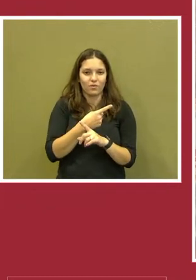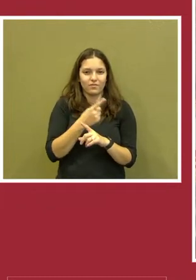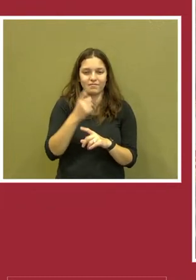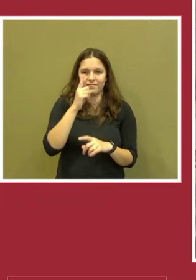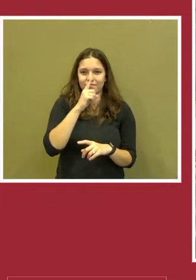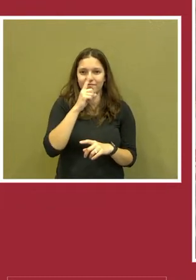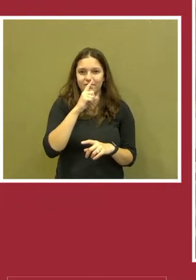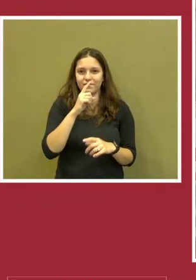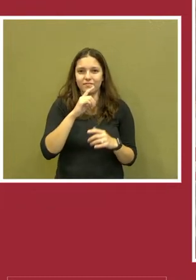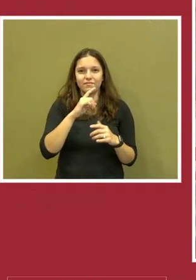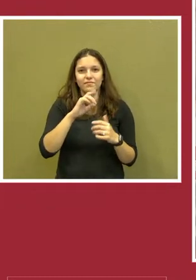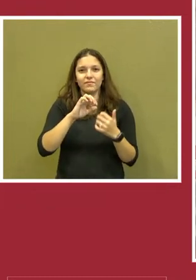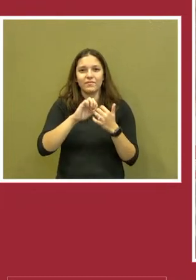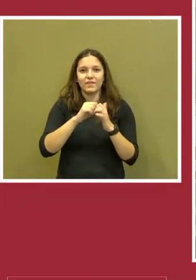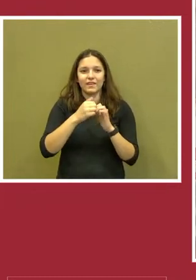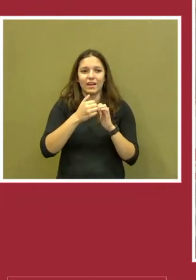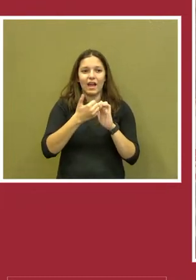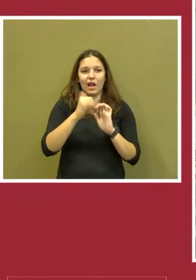that IB is done at Bent High.